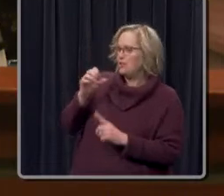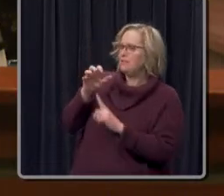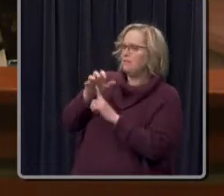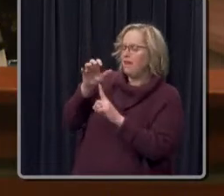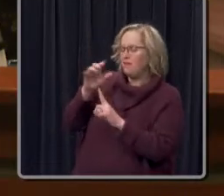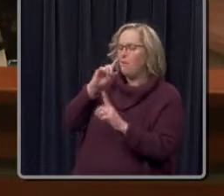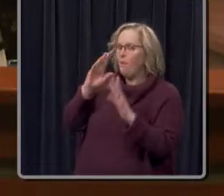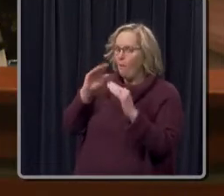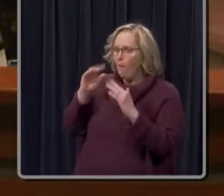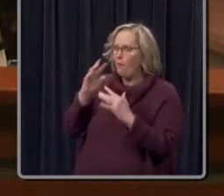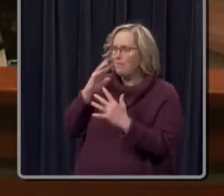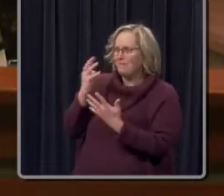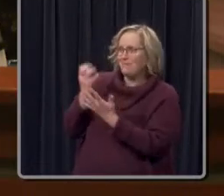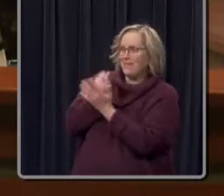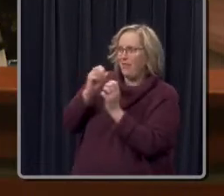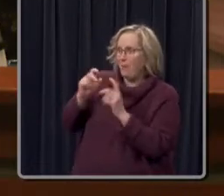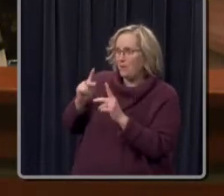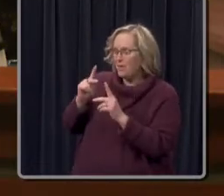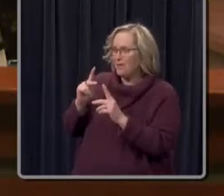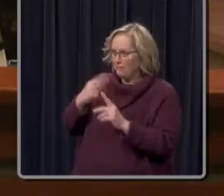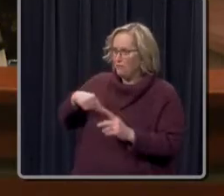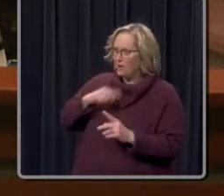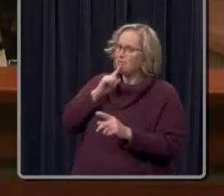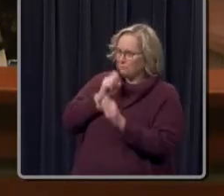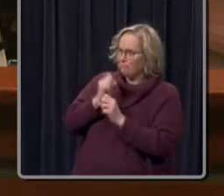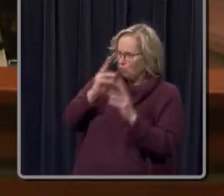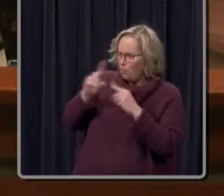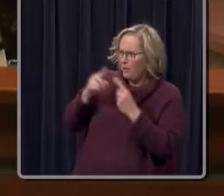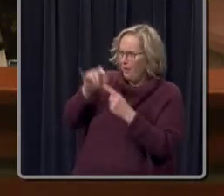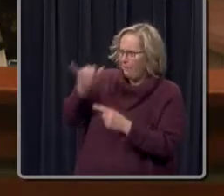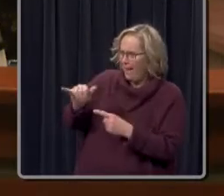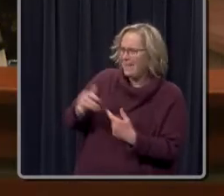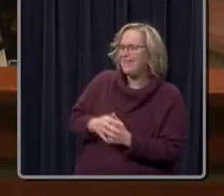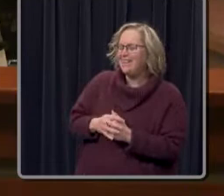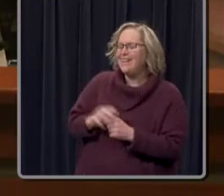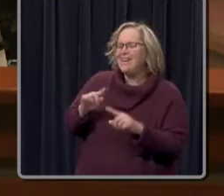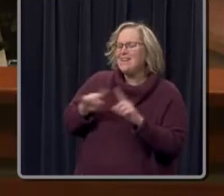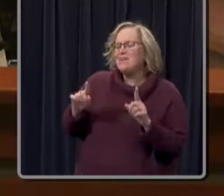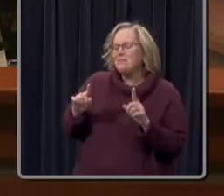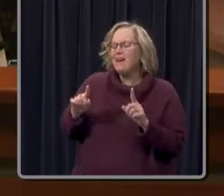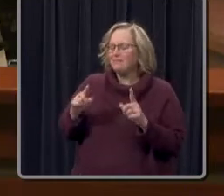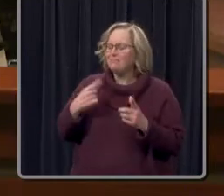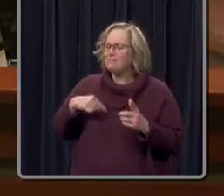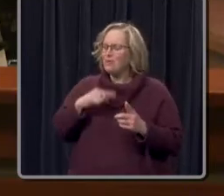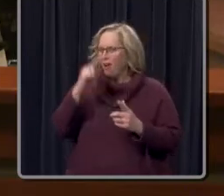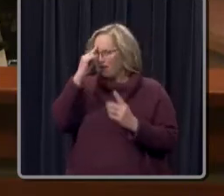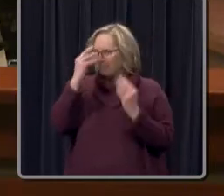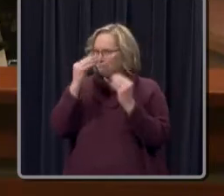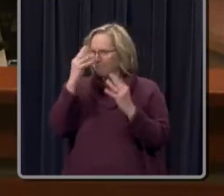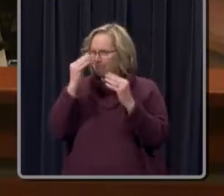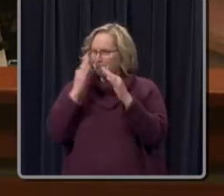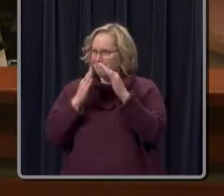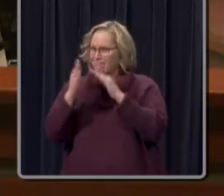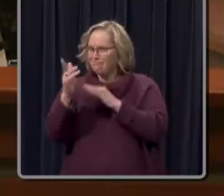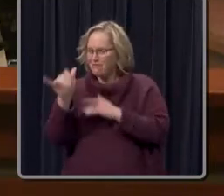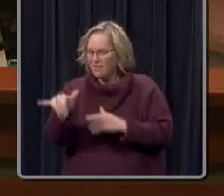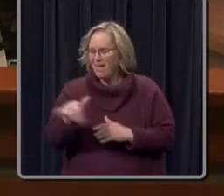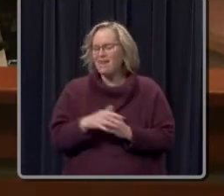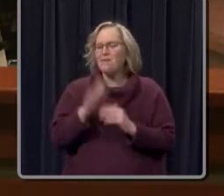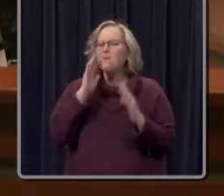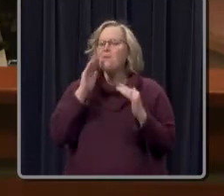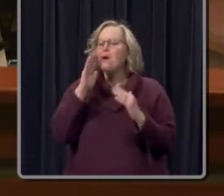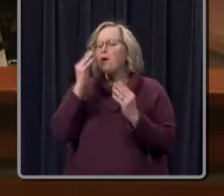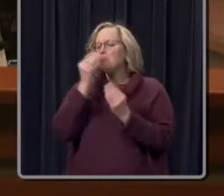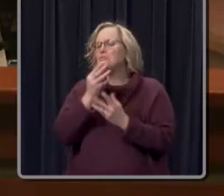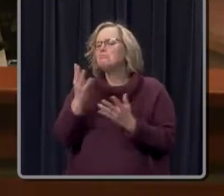the opportunity for us to worry about what we do that day. But just to know we're working on that. We'll hope to share some some plans,